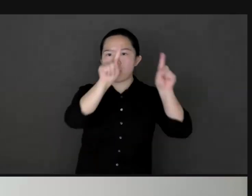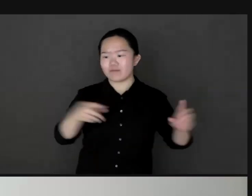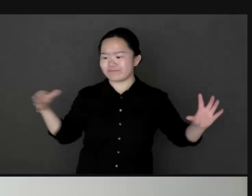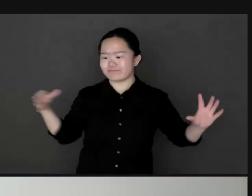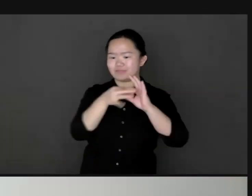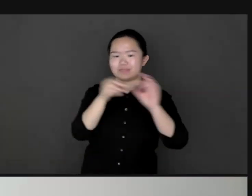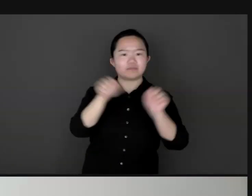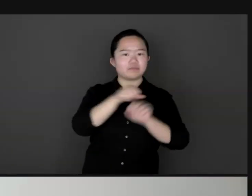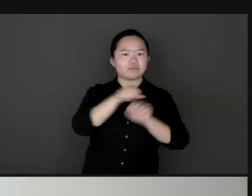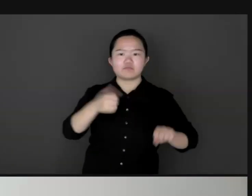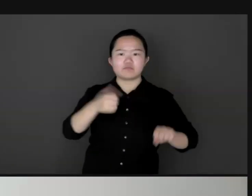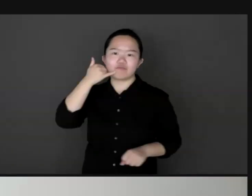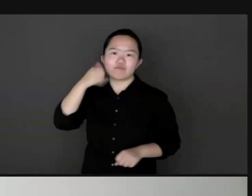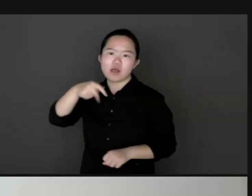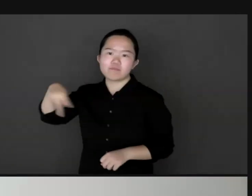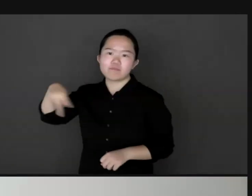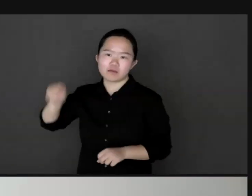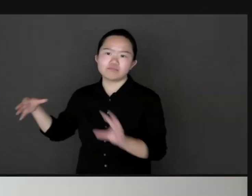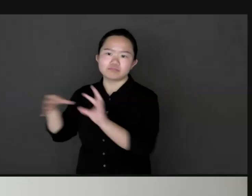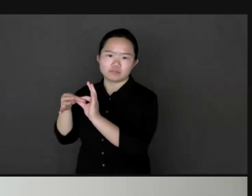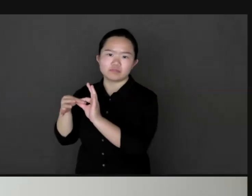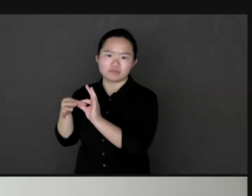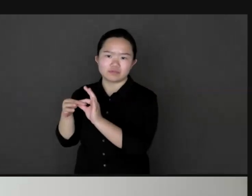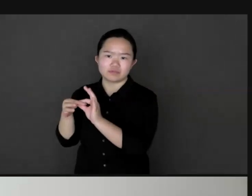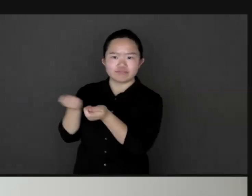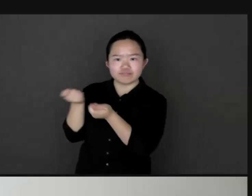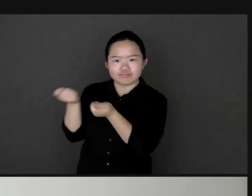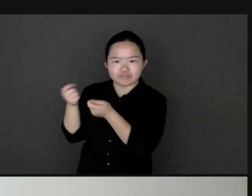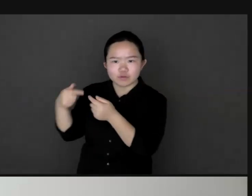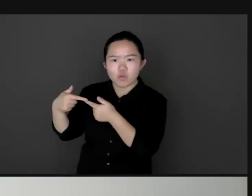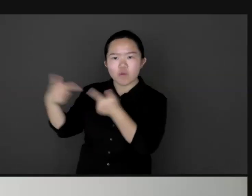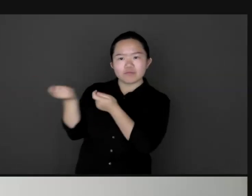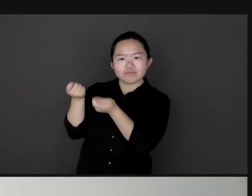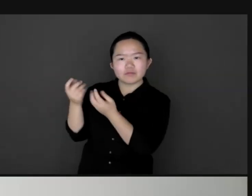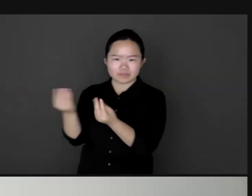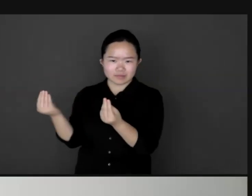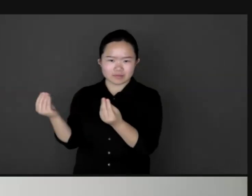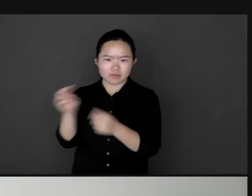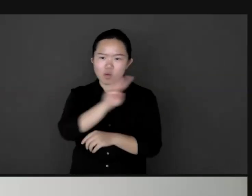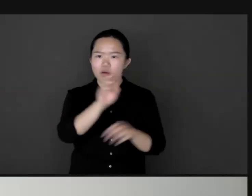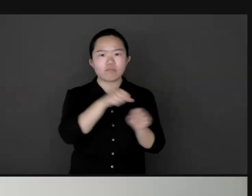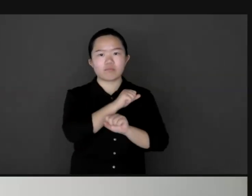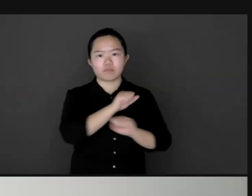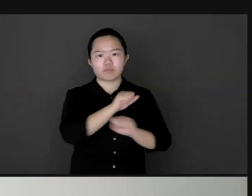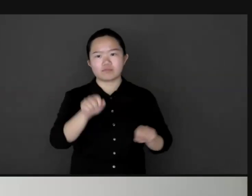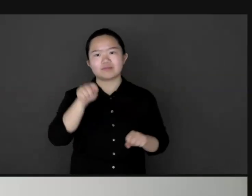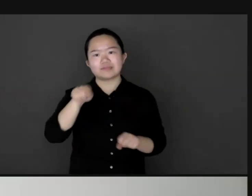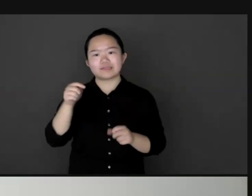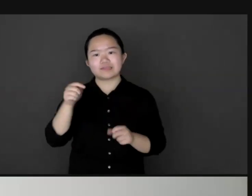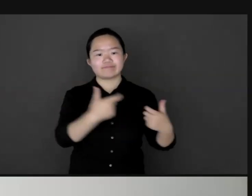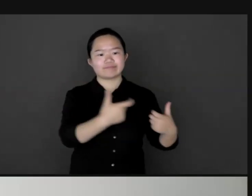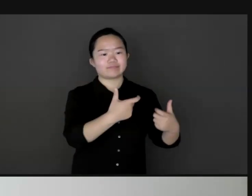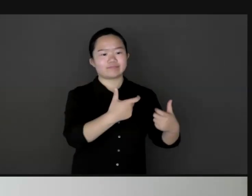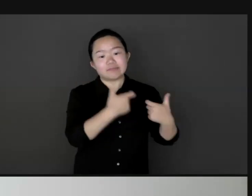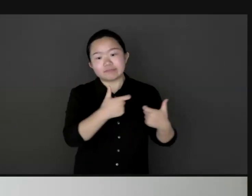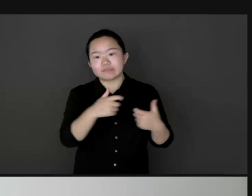there's like, also I saw that like one of the users was saying today, with a website you have like